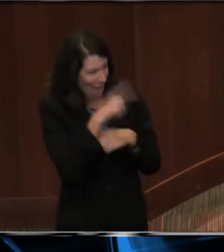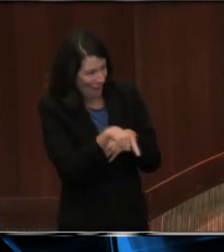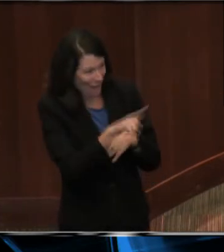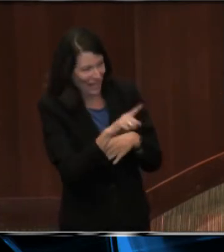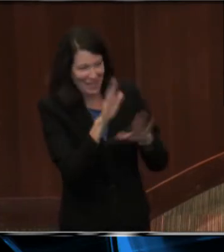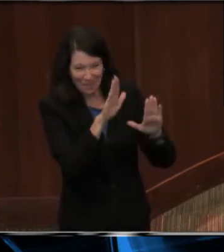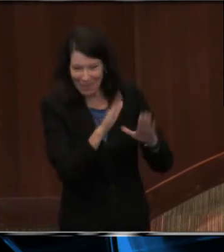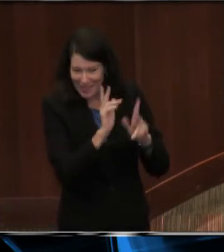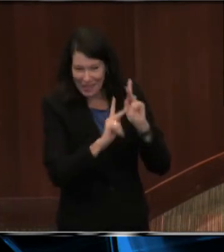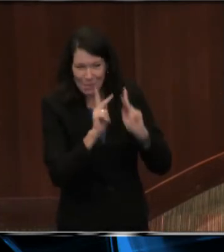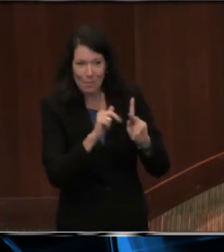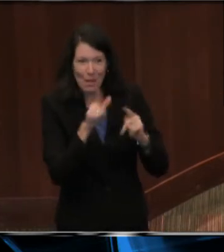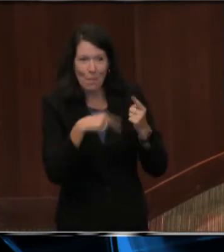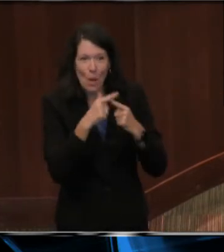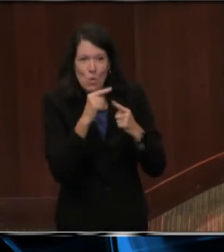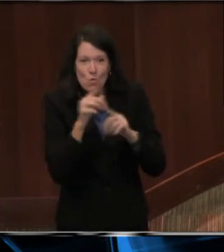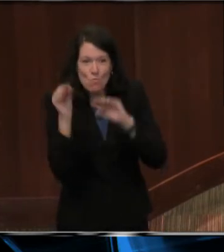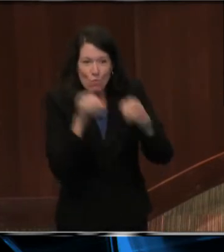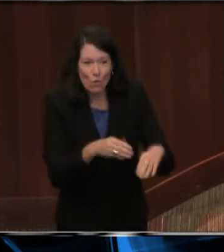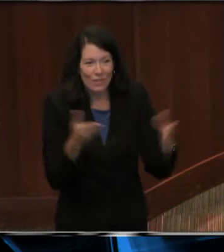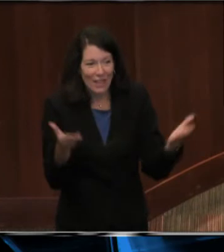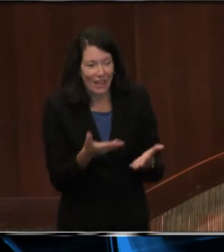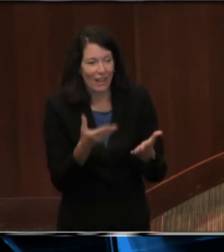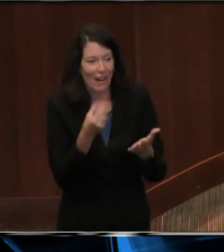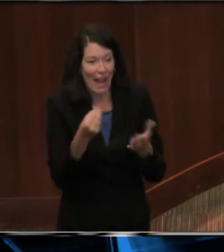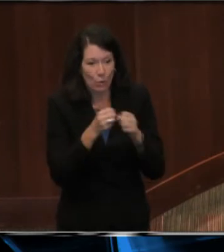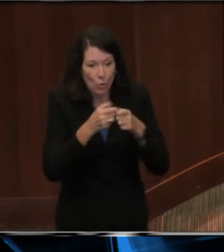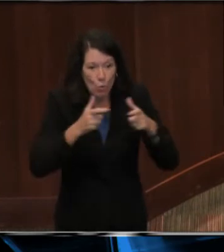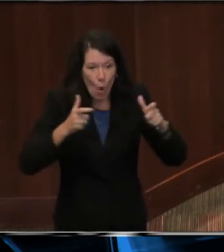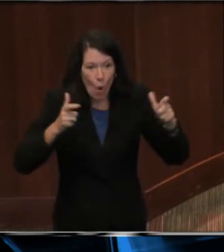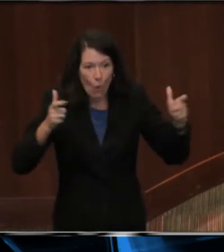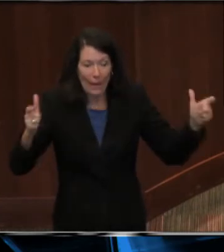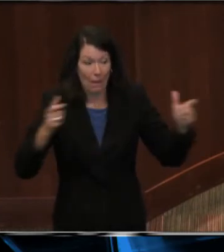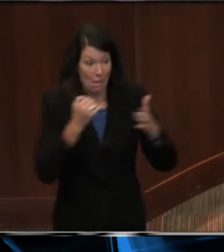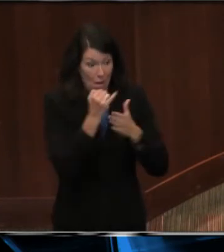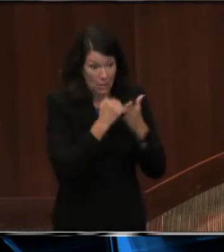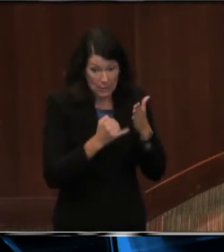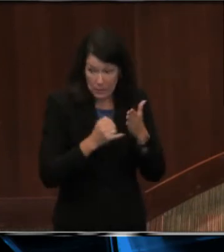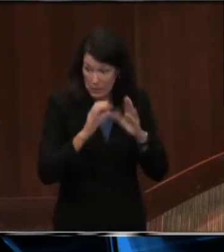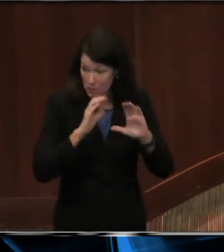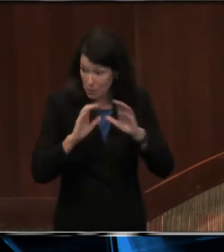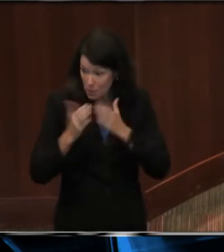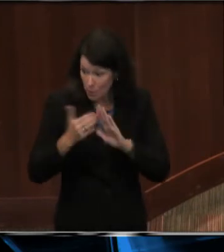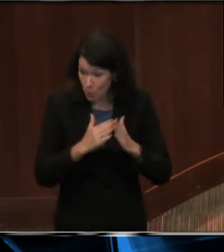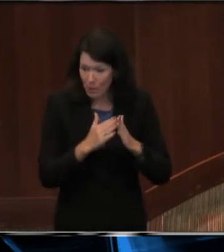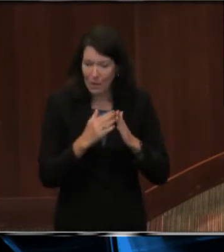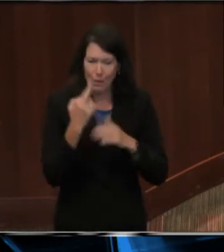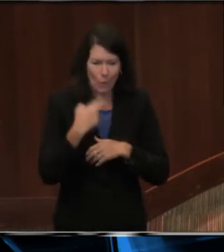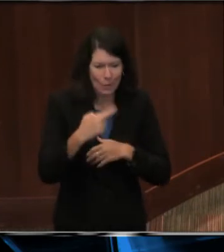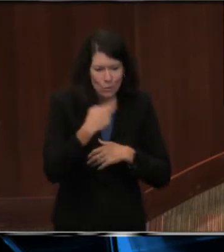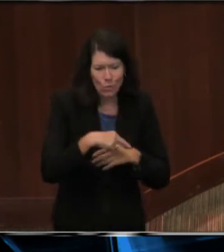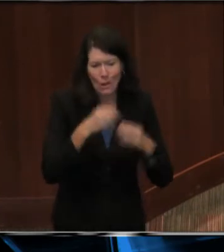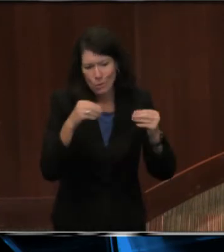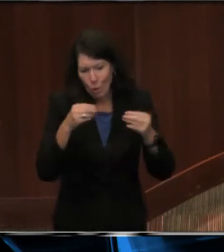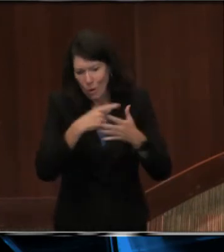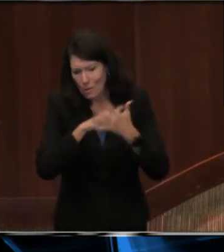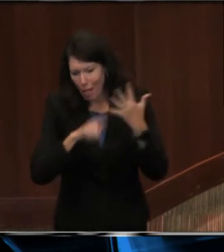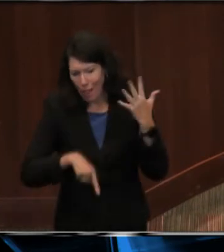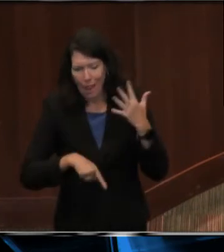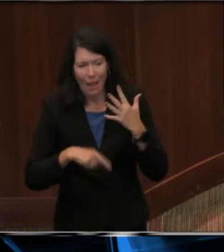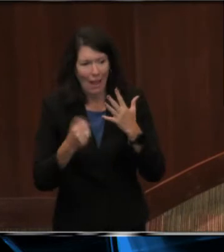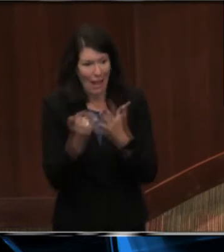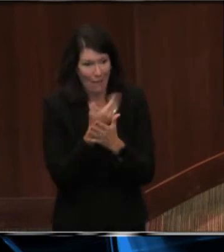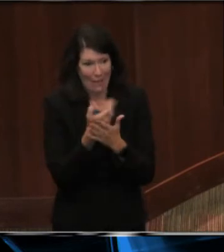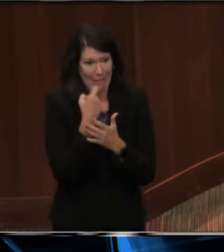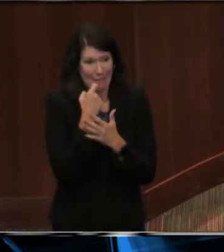amazing people, because of who moves here. And we are only growing in our artistic community and our restaurants and everything like that